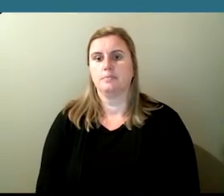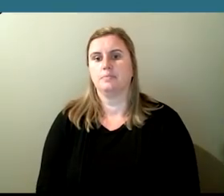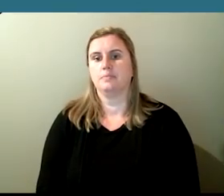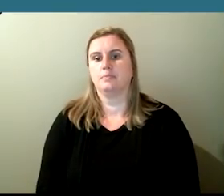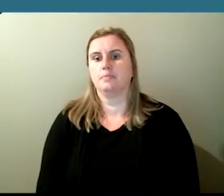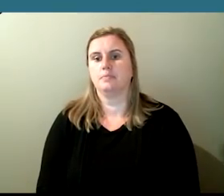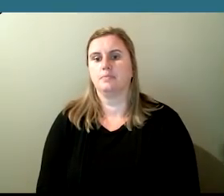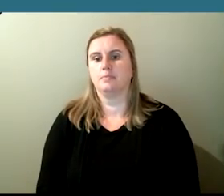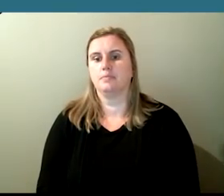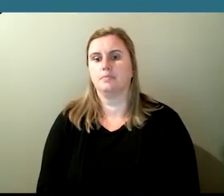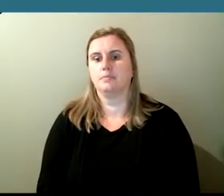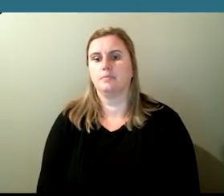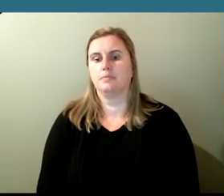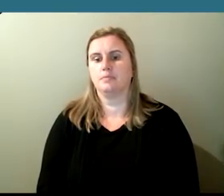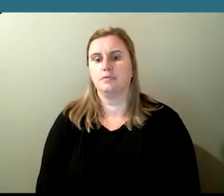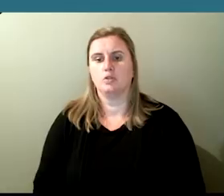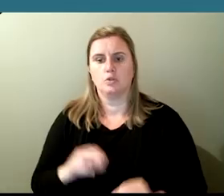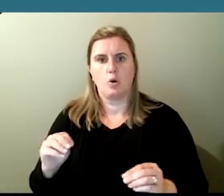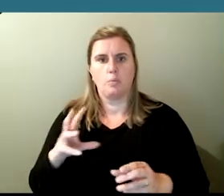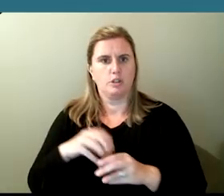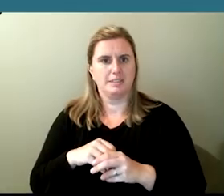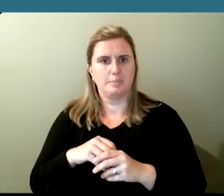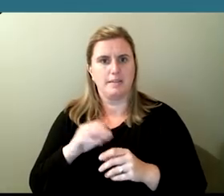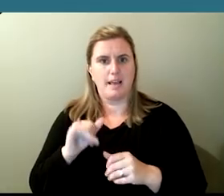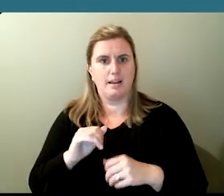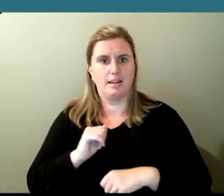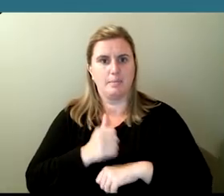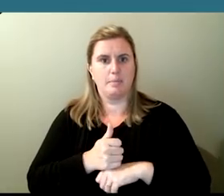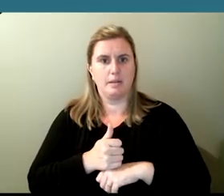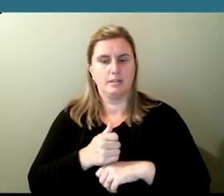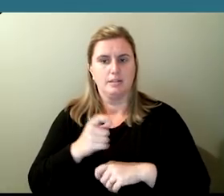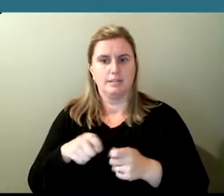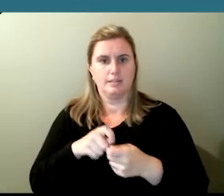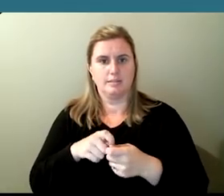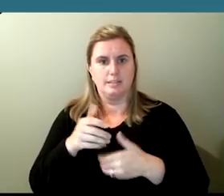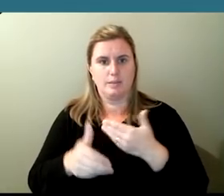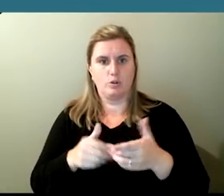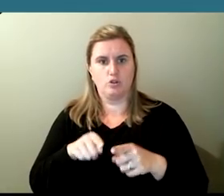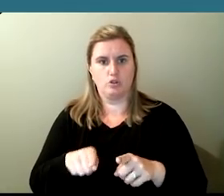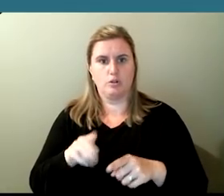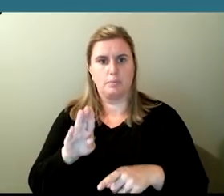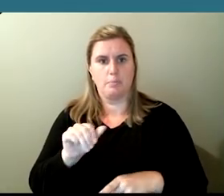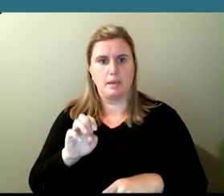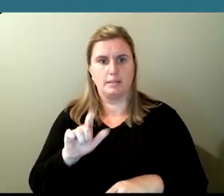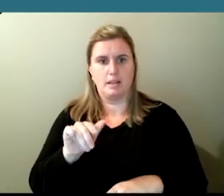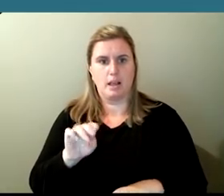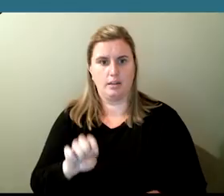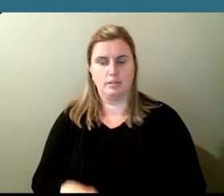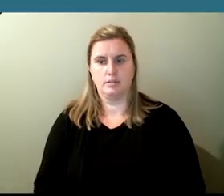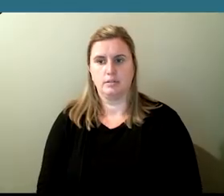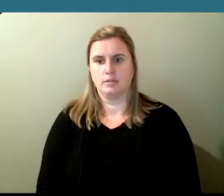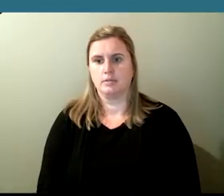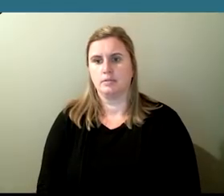across participants. So there was no participant that actually implemented a single correct sequence during baseline. And of course, we use a multiple baseline